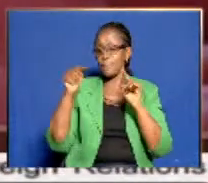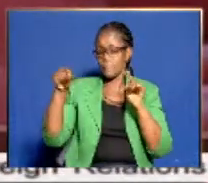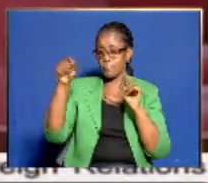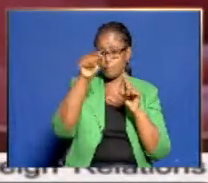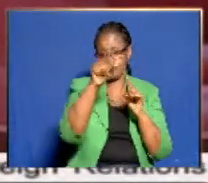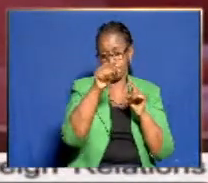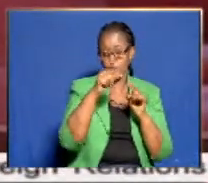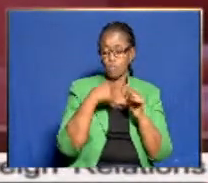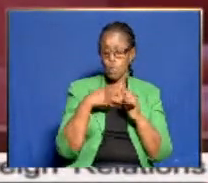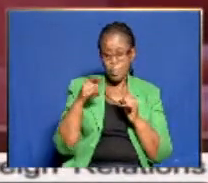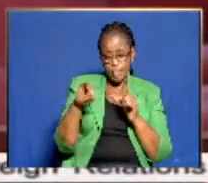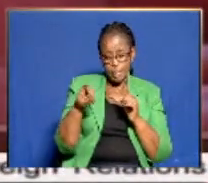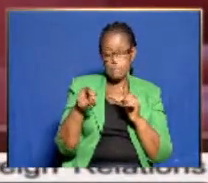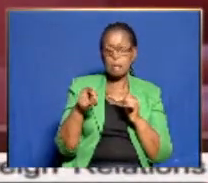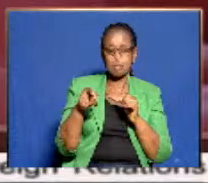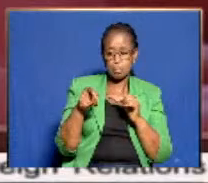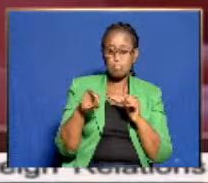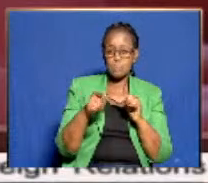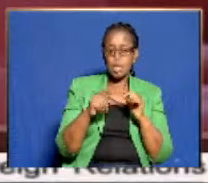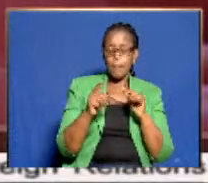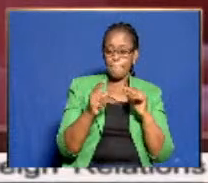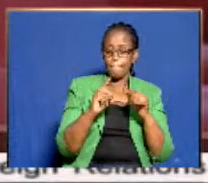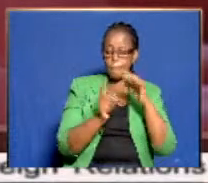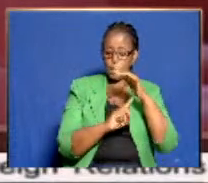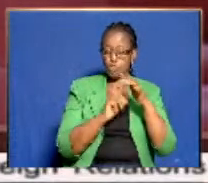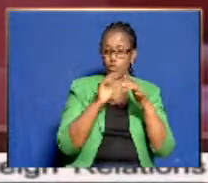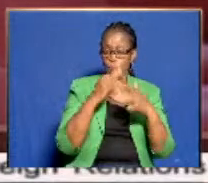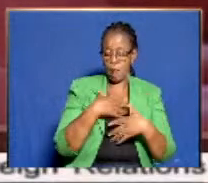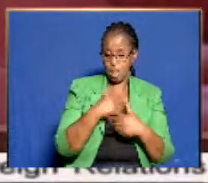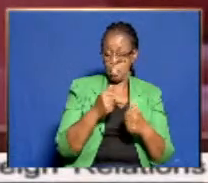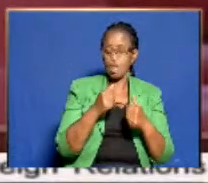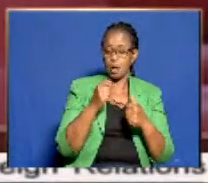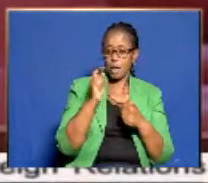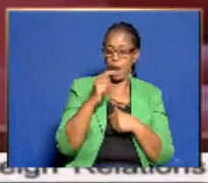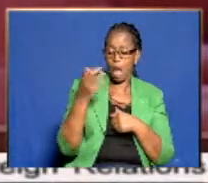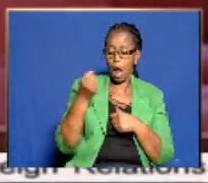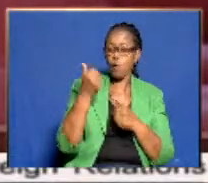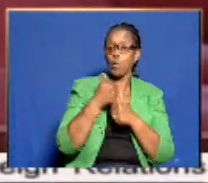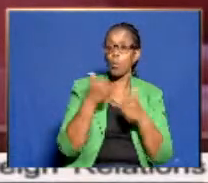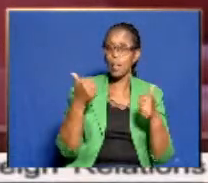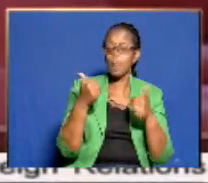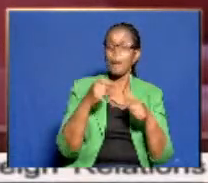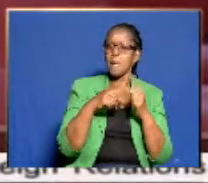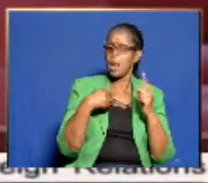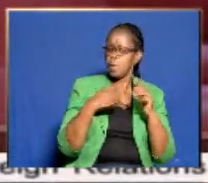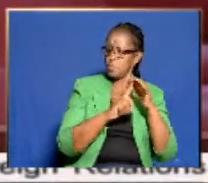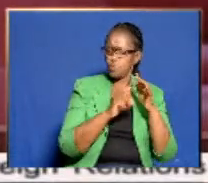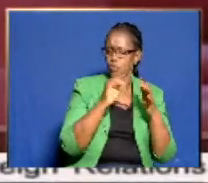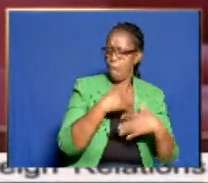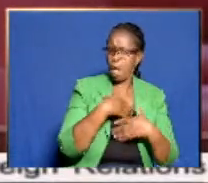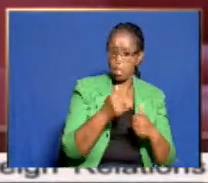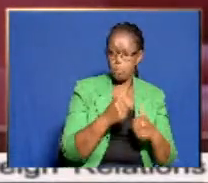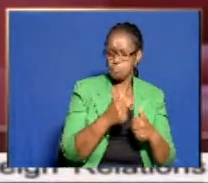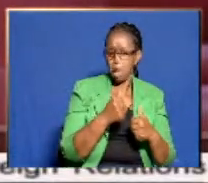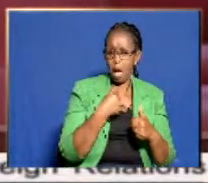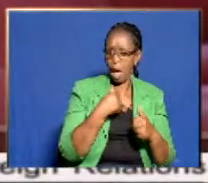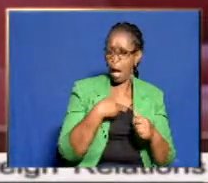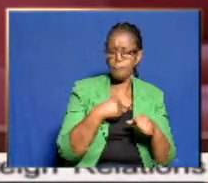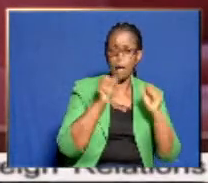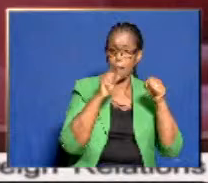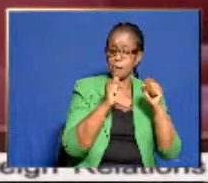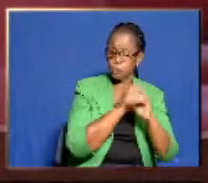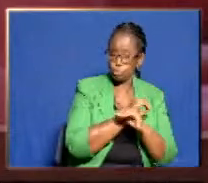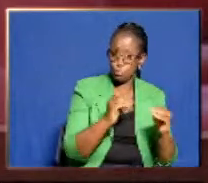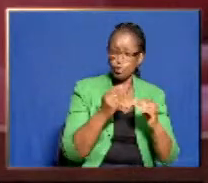a docket which should be handled by the Minister of Health. But the Minister of Health have no capacity in that sense of tracking down all the